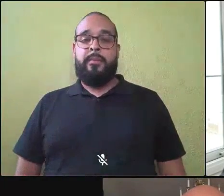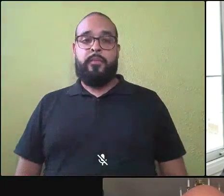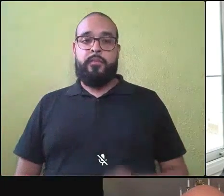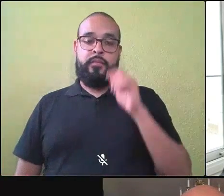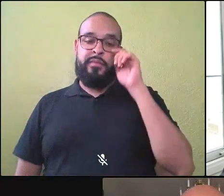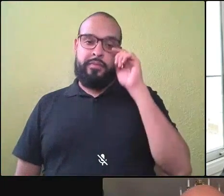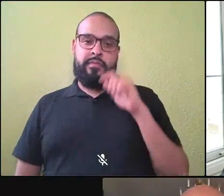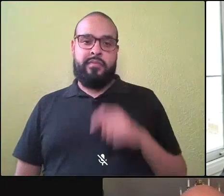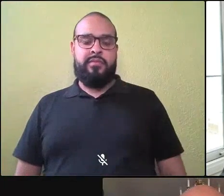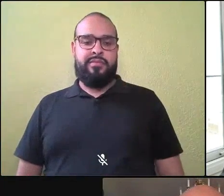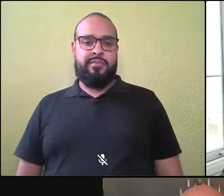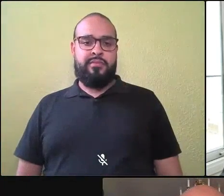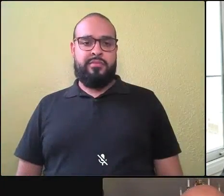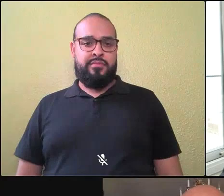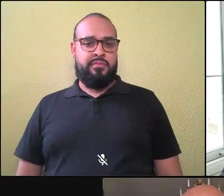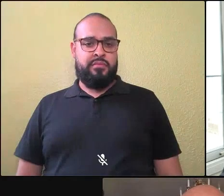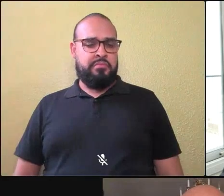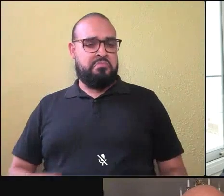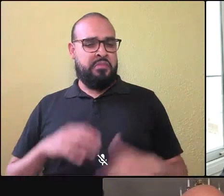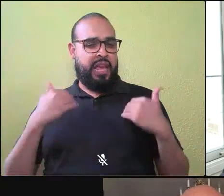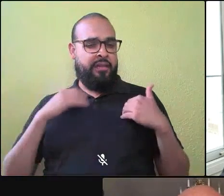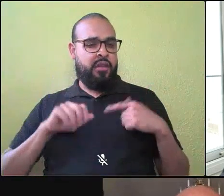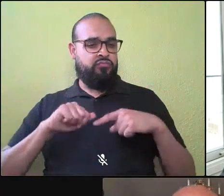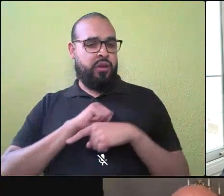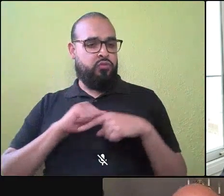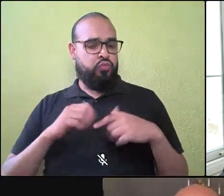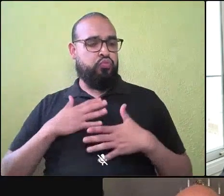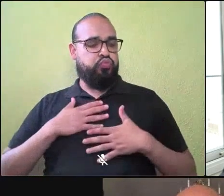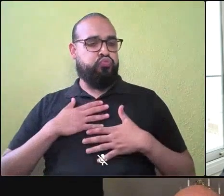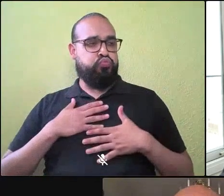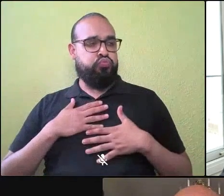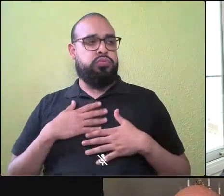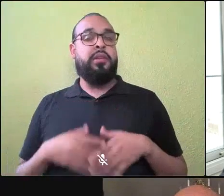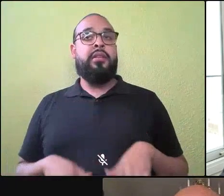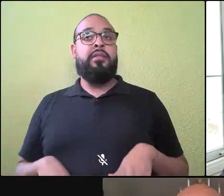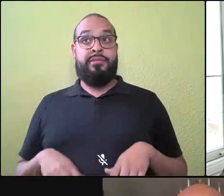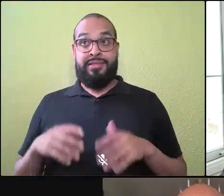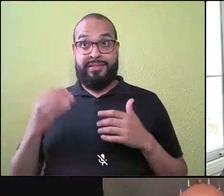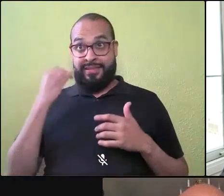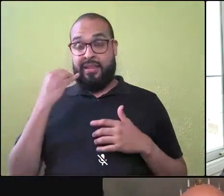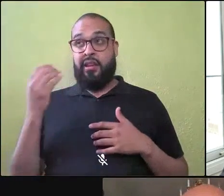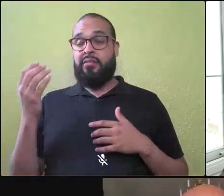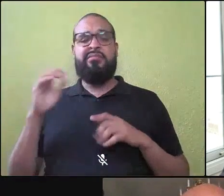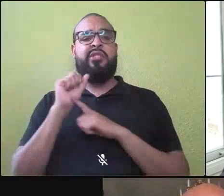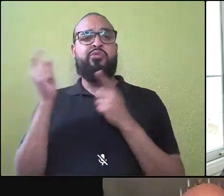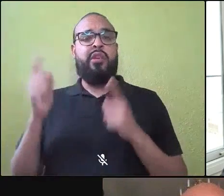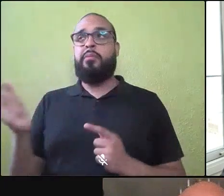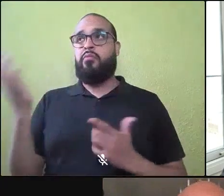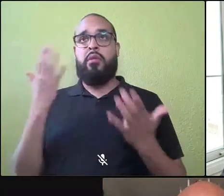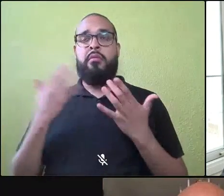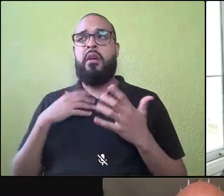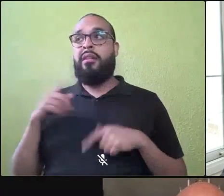just staying on this practice of presence and embracing what I have, and not focusing on what I didn't, like